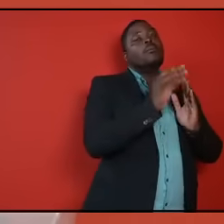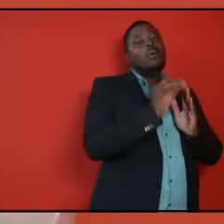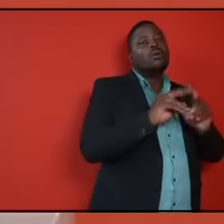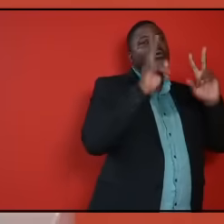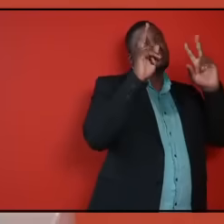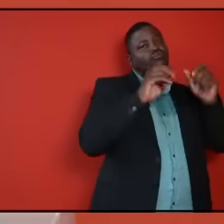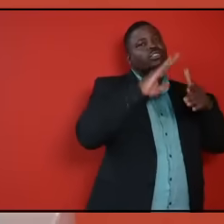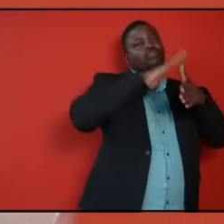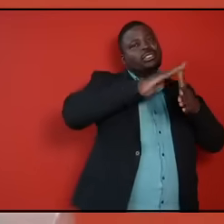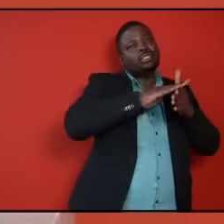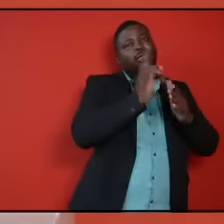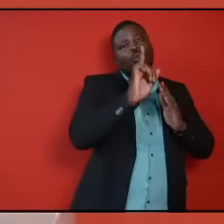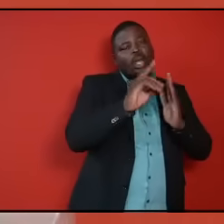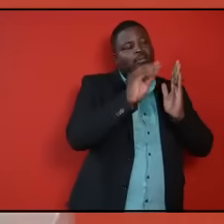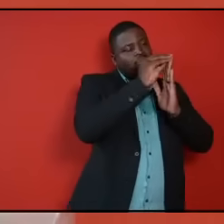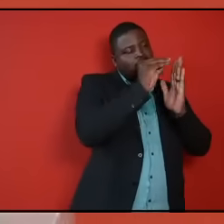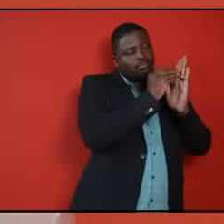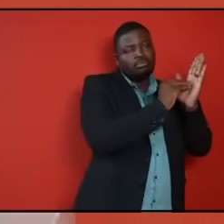different reasons.